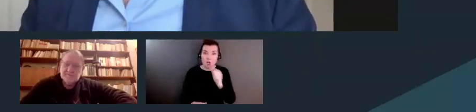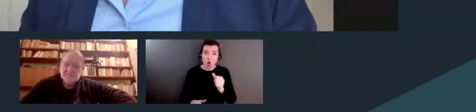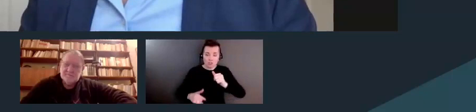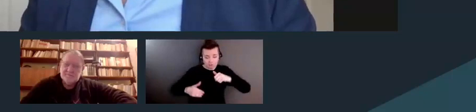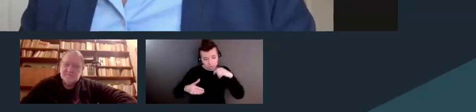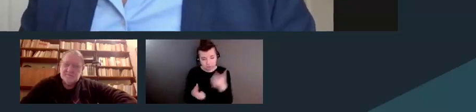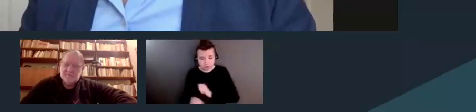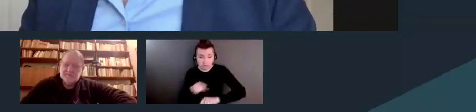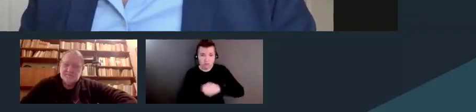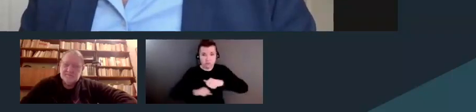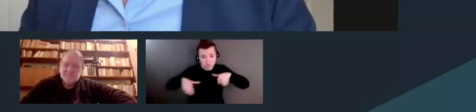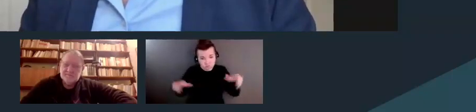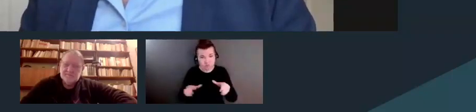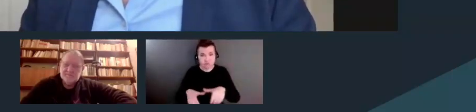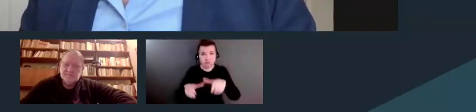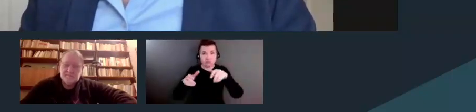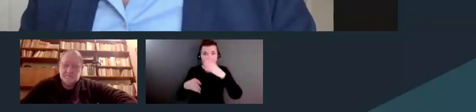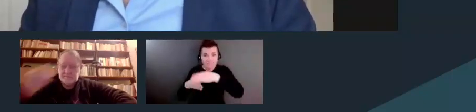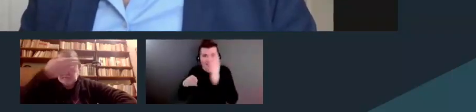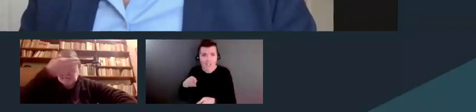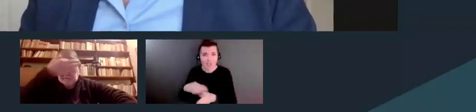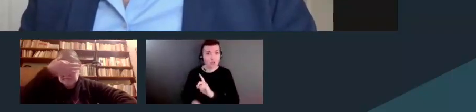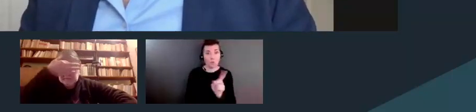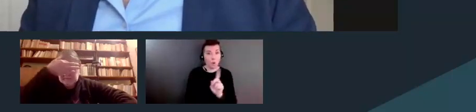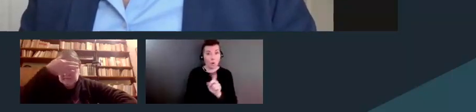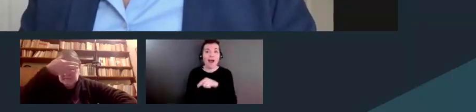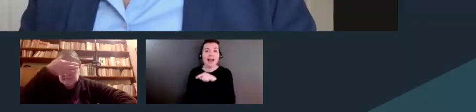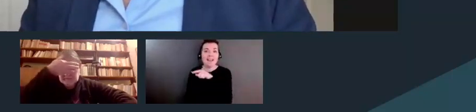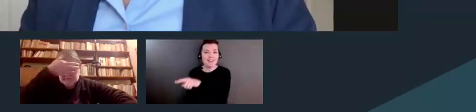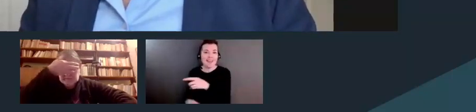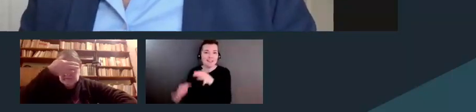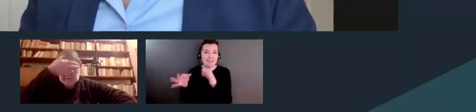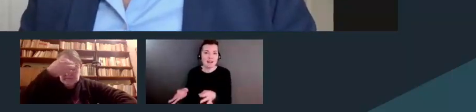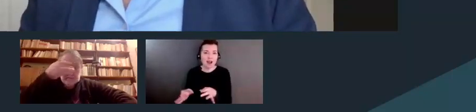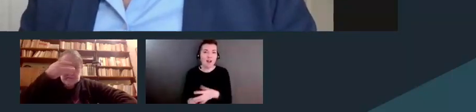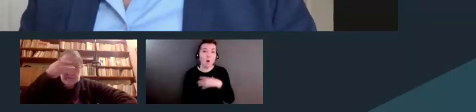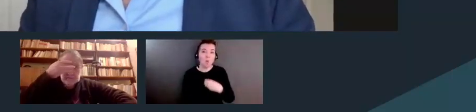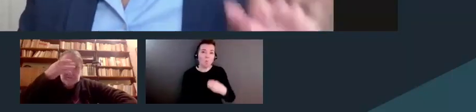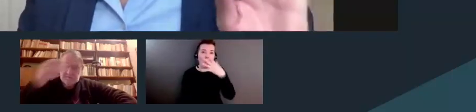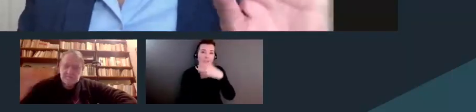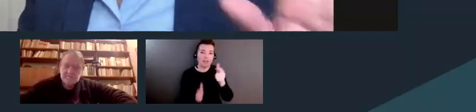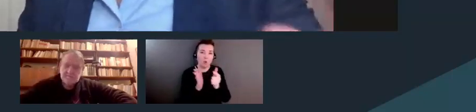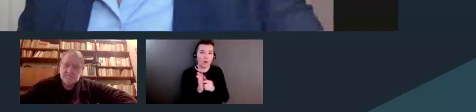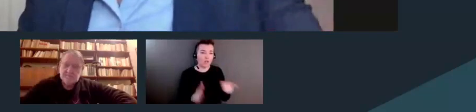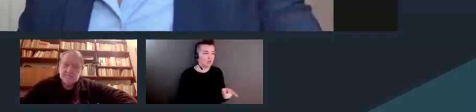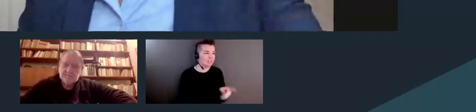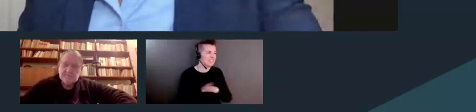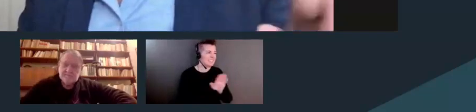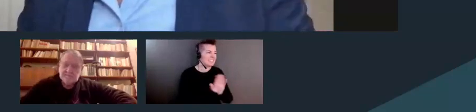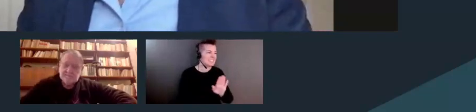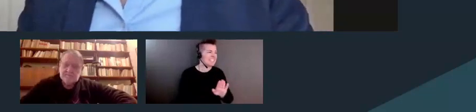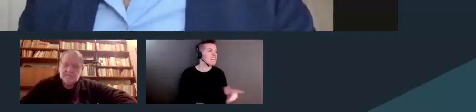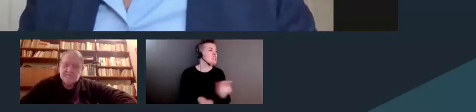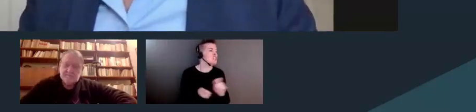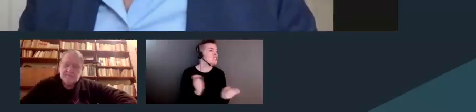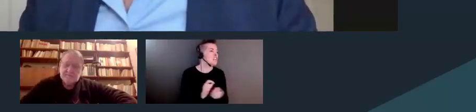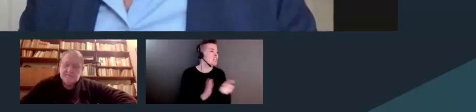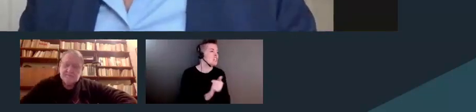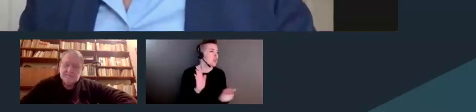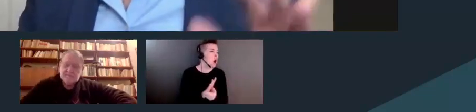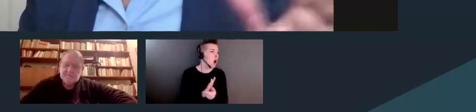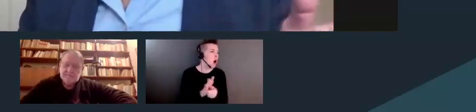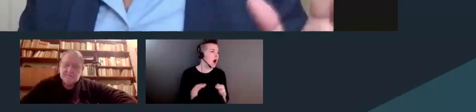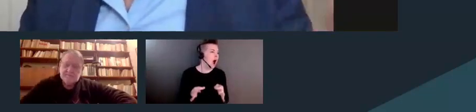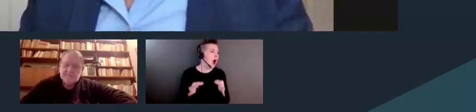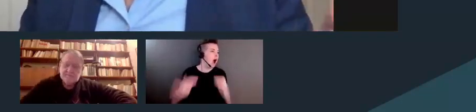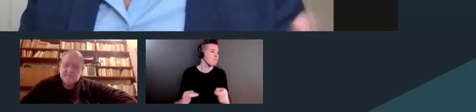part, in 2017, they instructed their white lawyers to write them a law to simply push back the date 10 years with